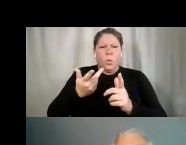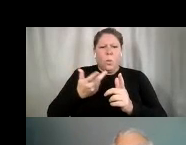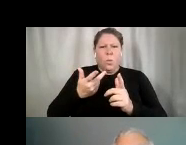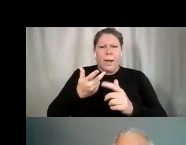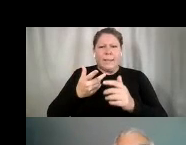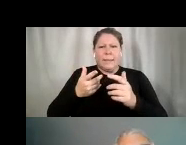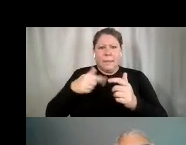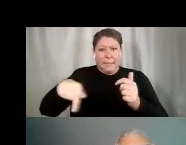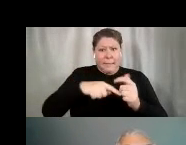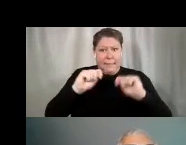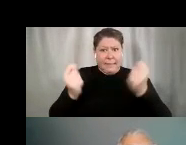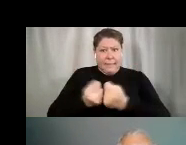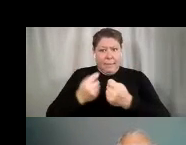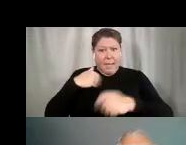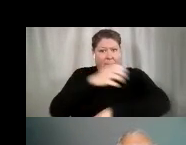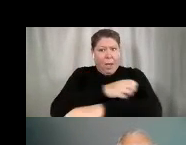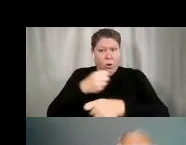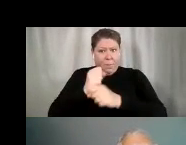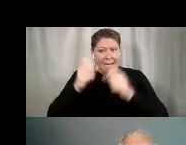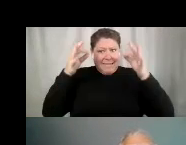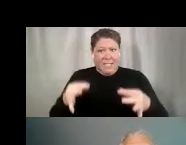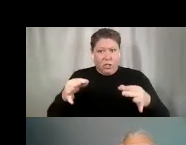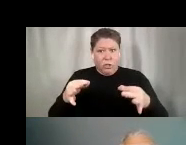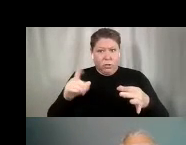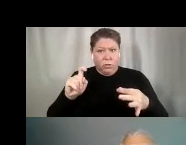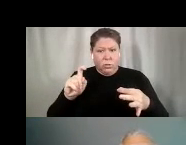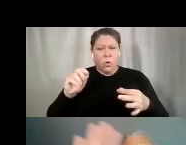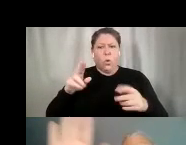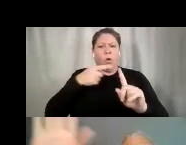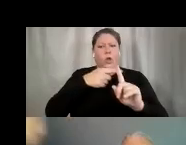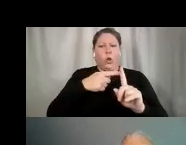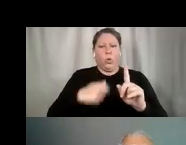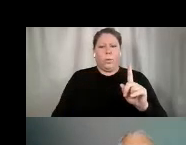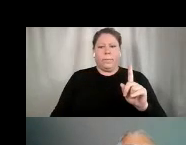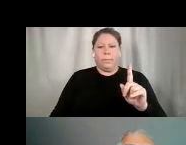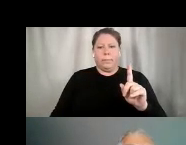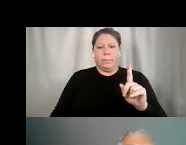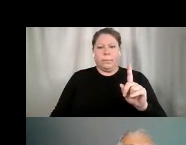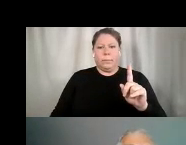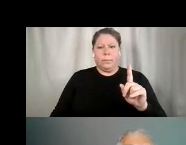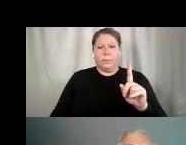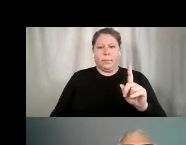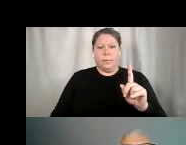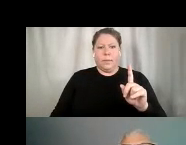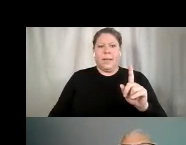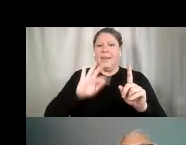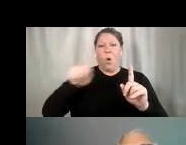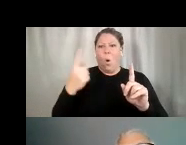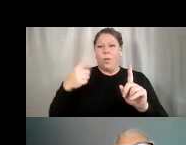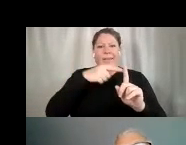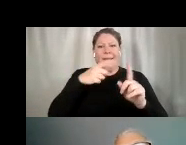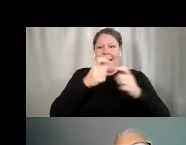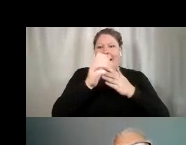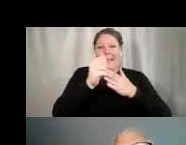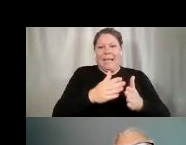of the team. If the decision-making and power of the team, if the decision is in the hands of the leader, you have to